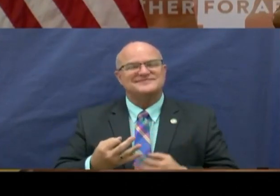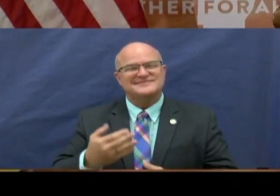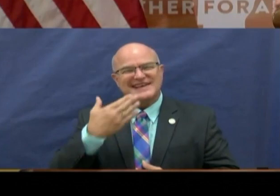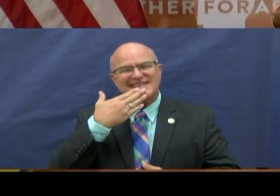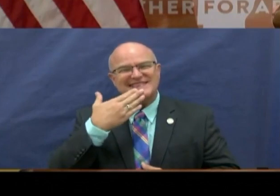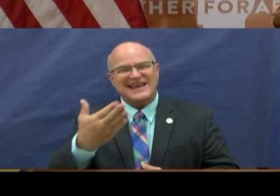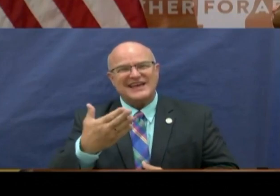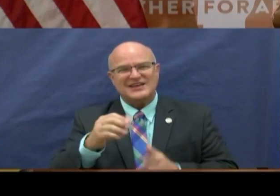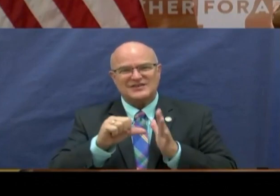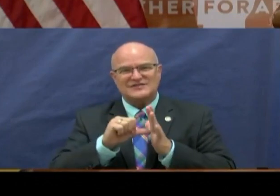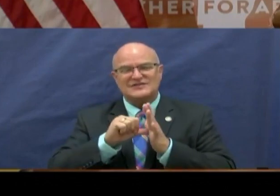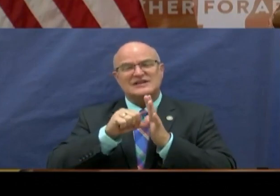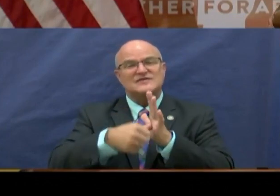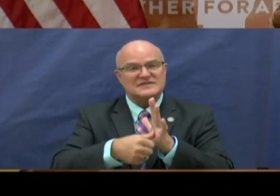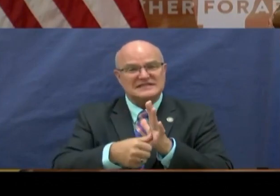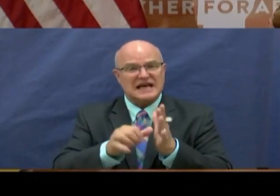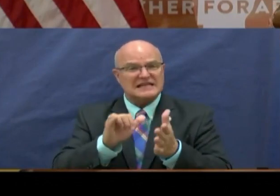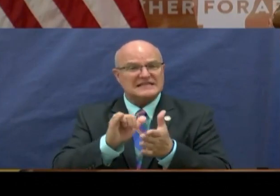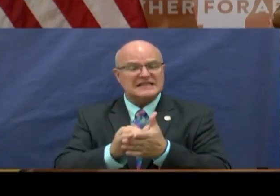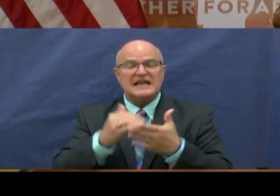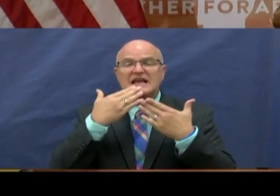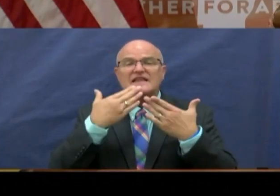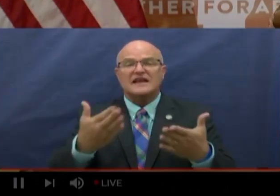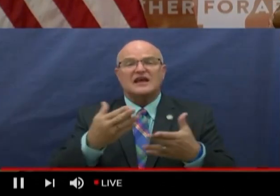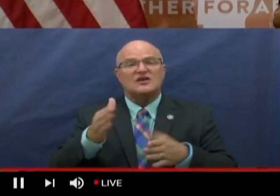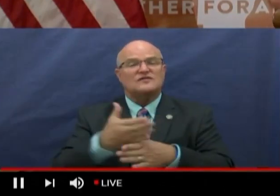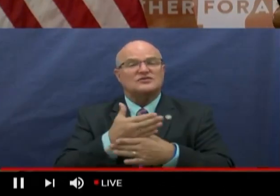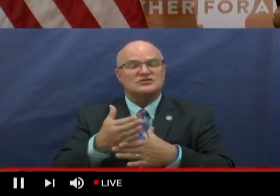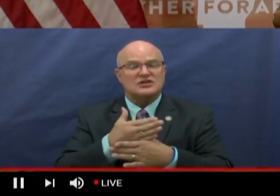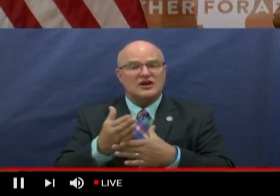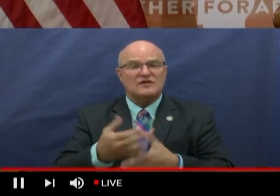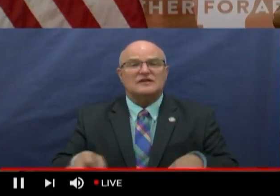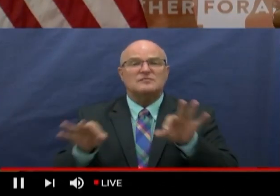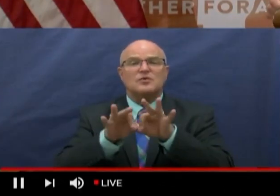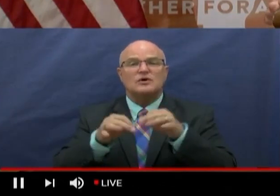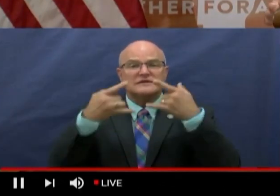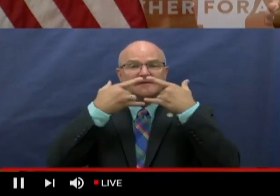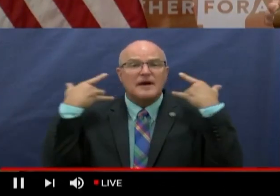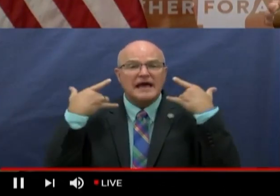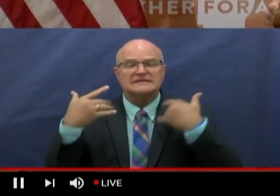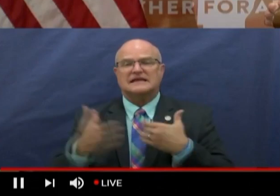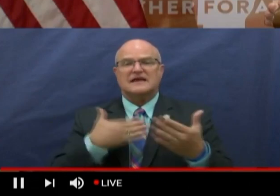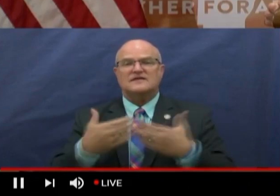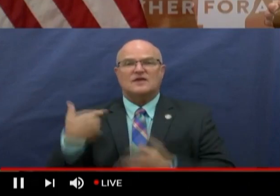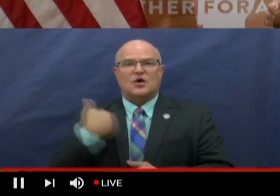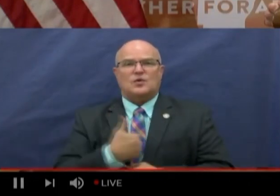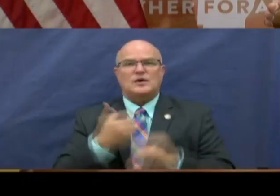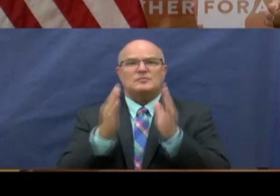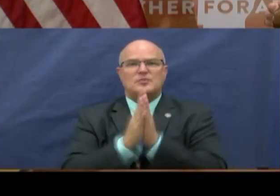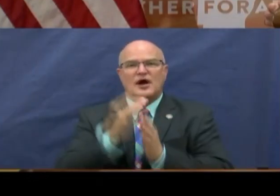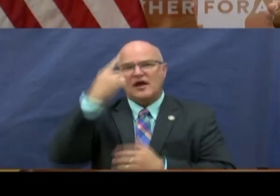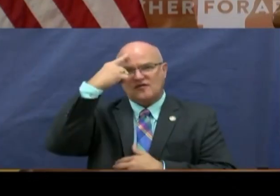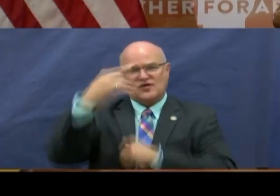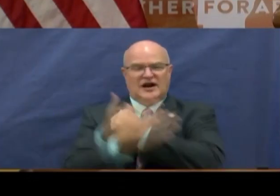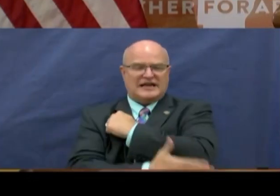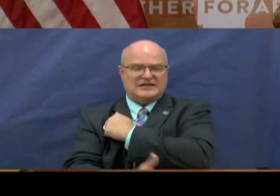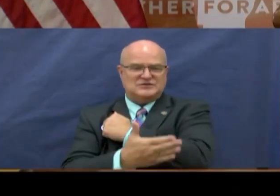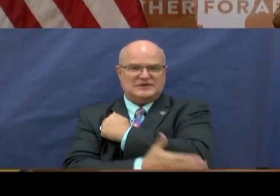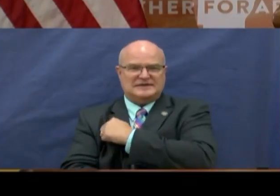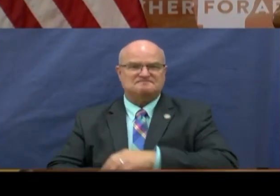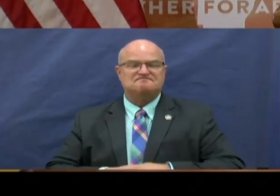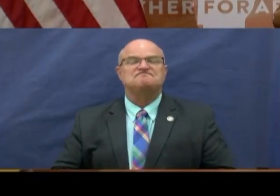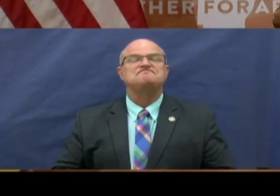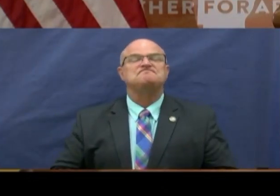for emphasizing the importance of wearing a mask even while we are praying for our country. And